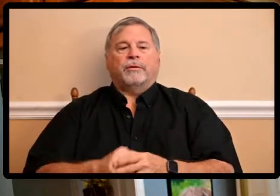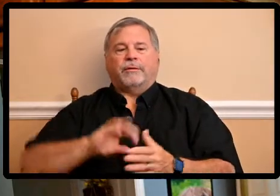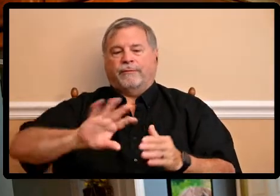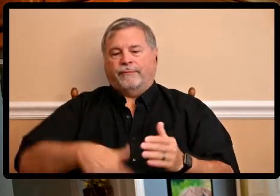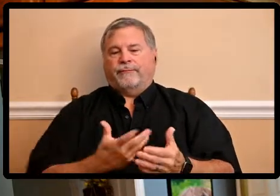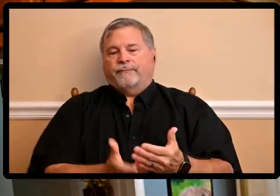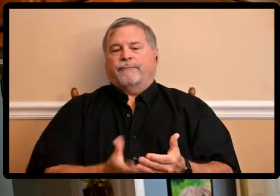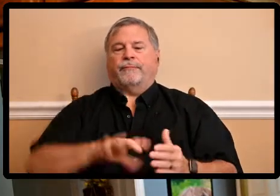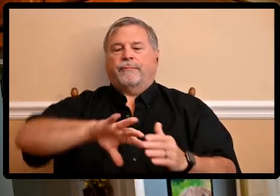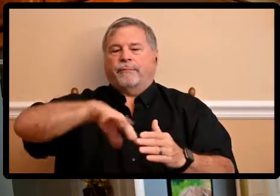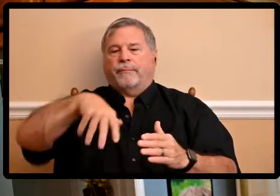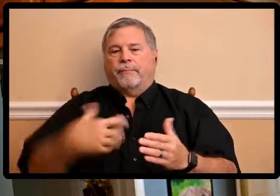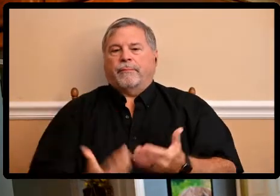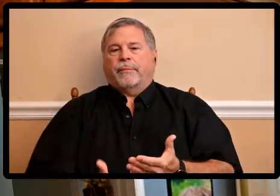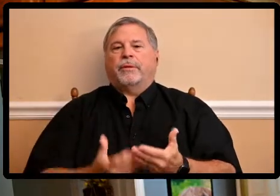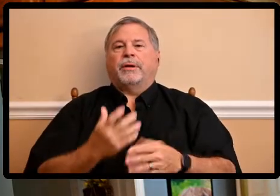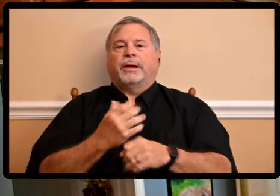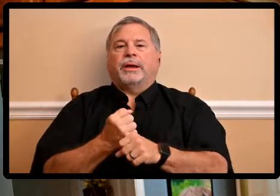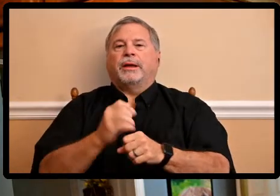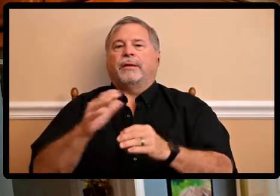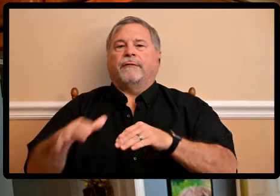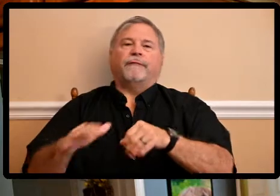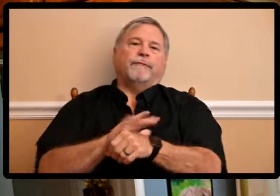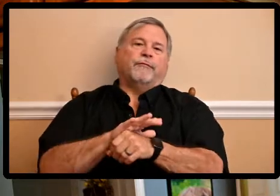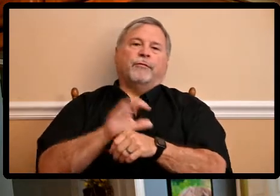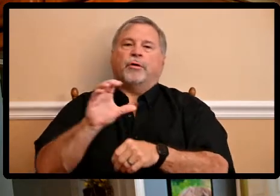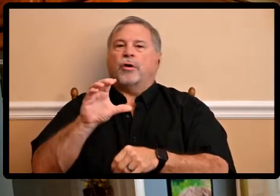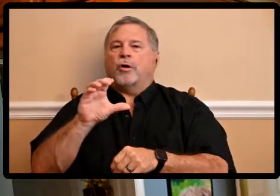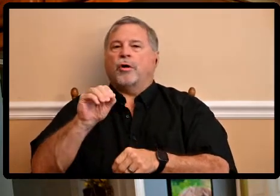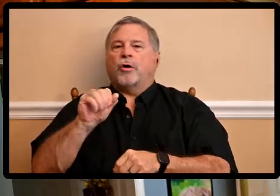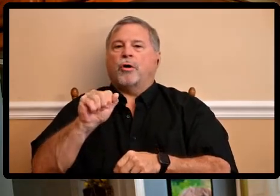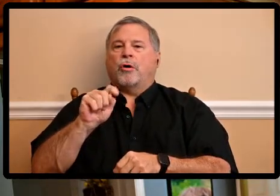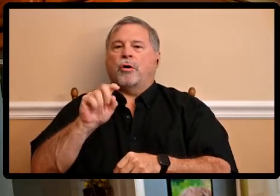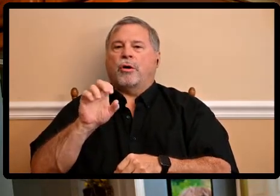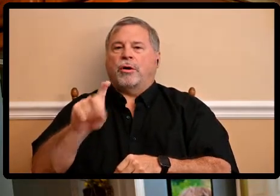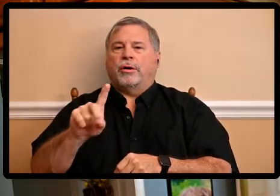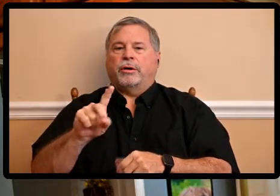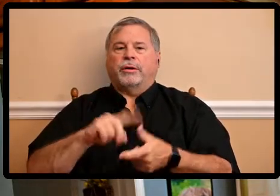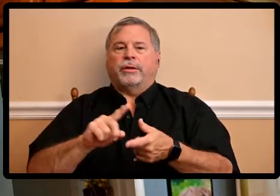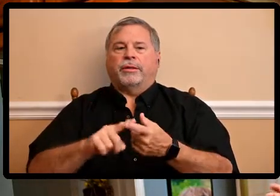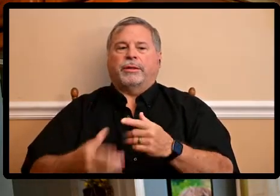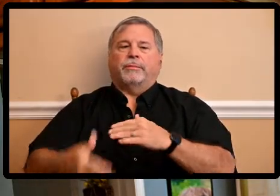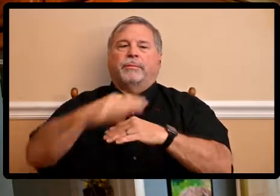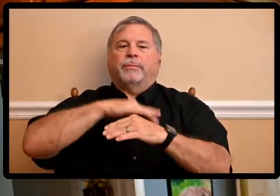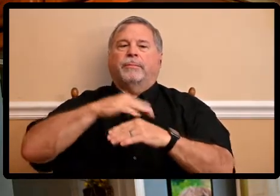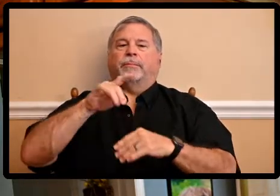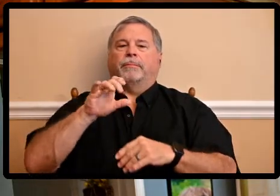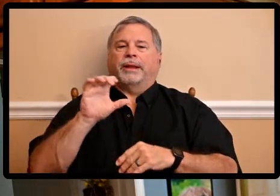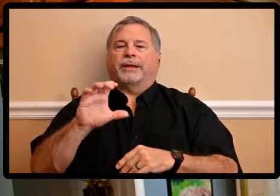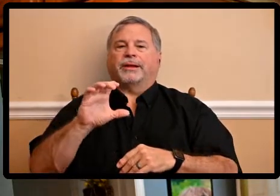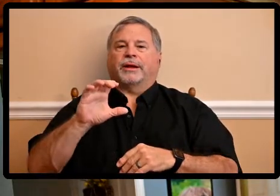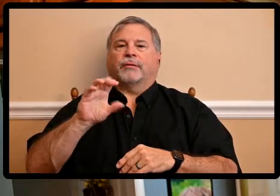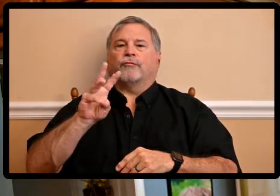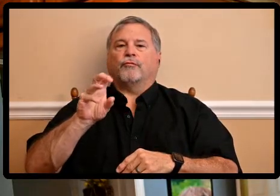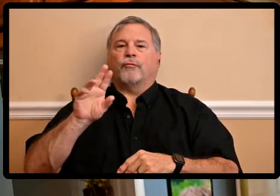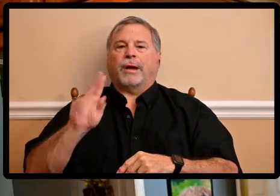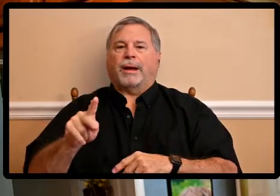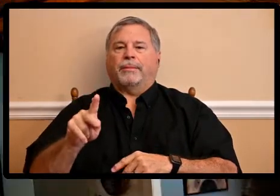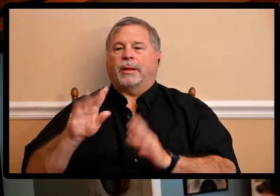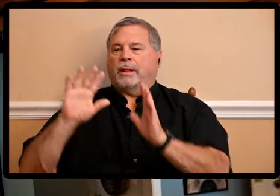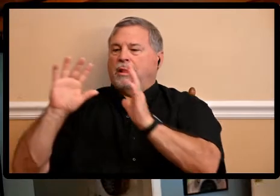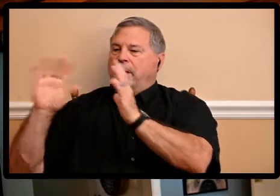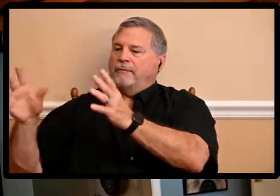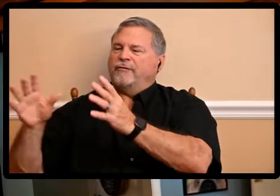over once just to get it coated, and then we're going to cover this with plastic wrap, and we're going to set it aside for 90